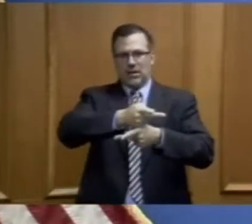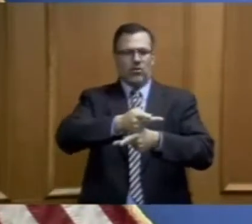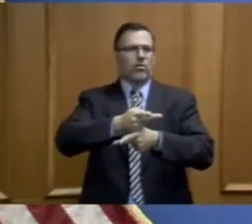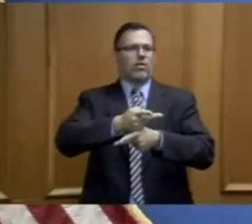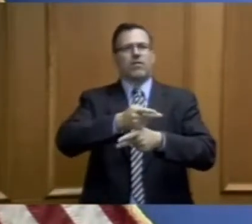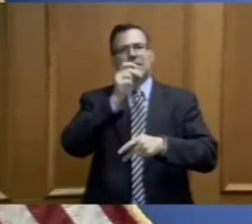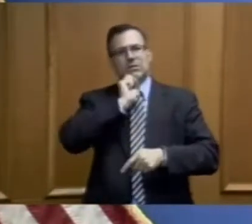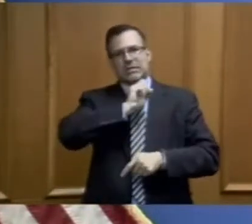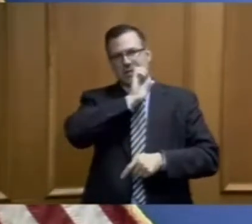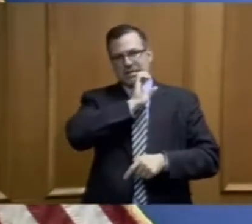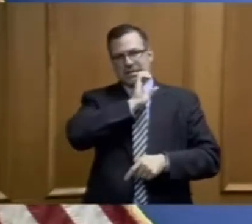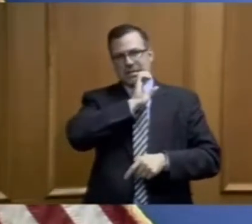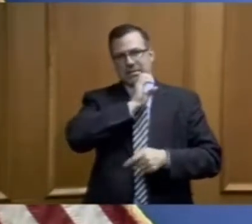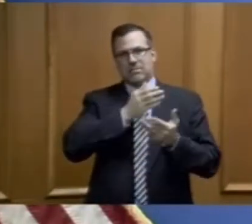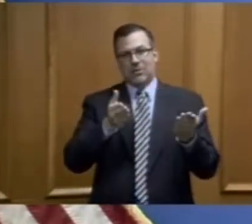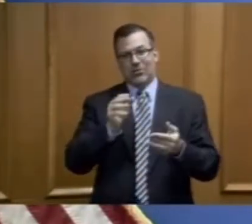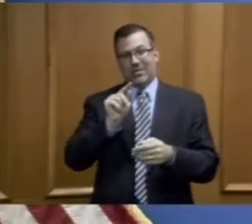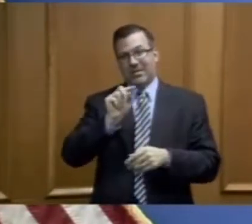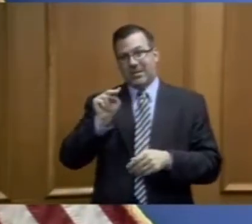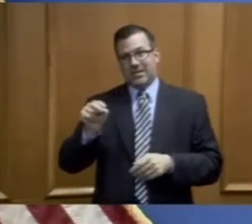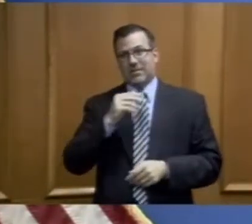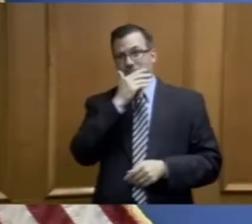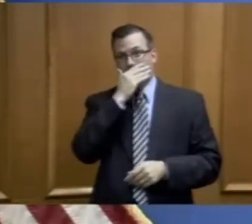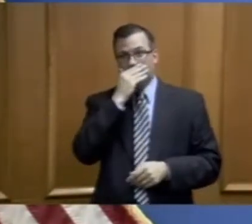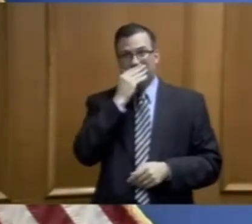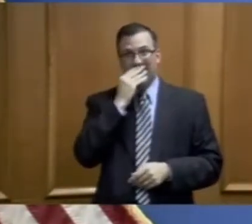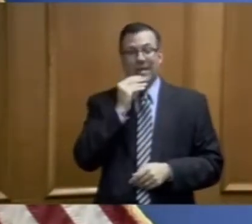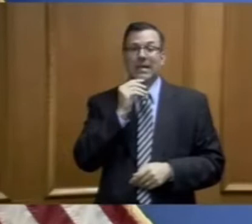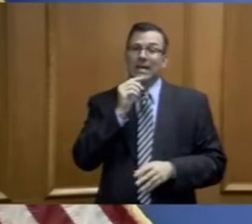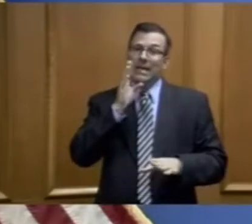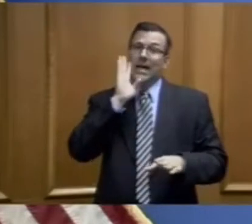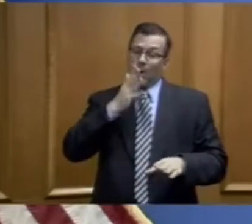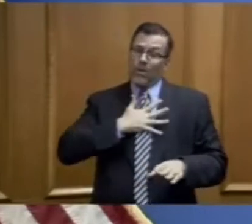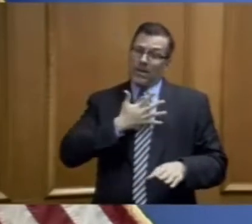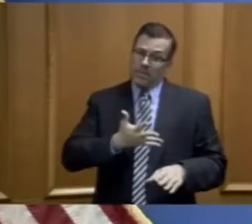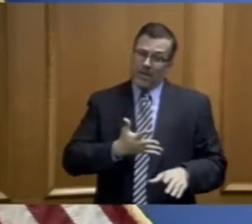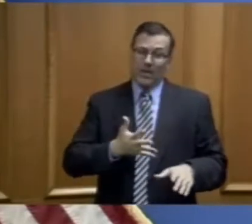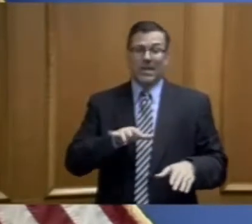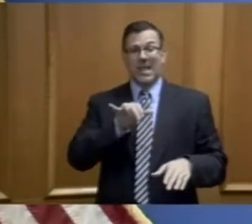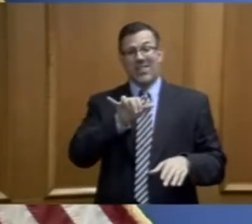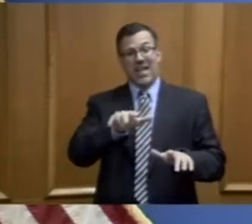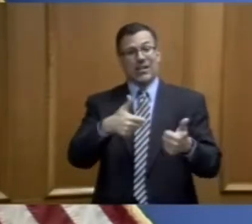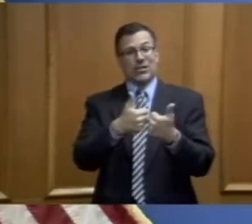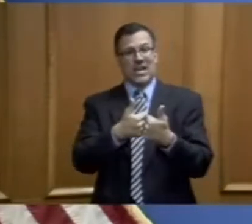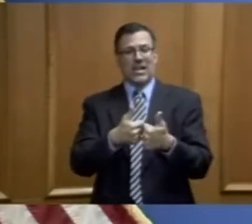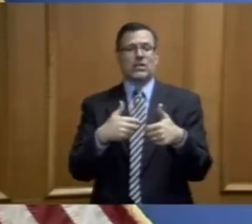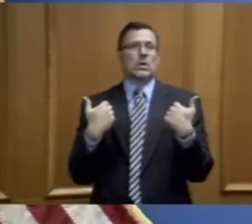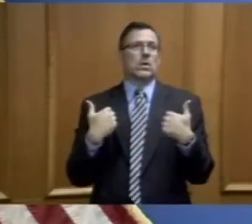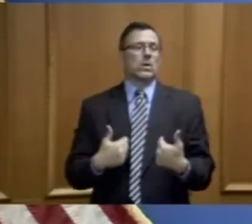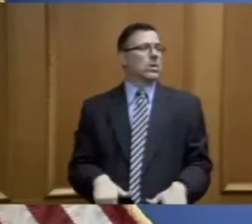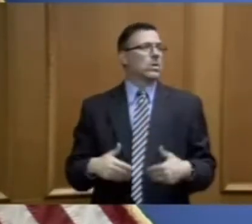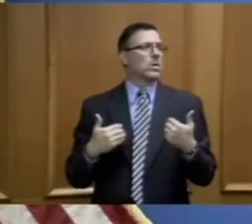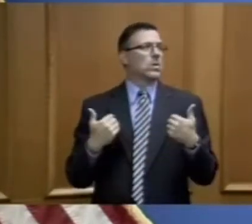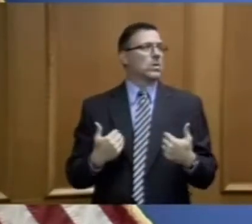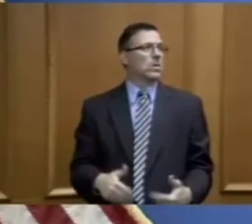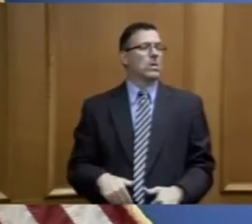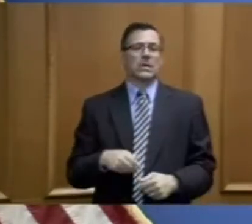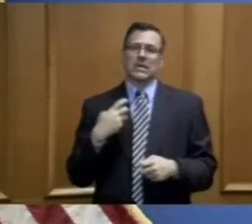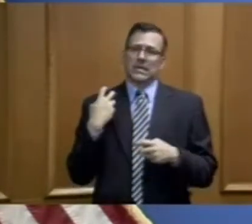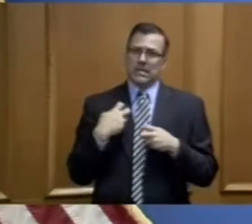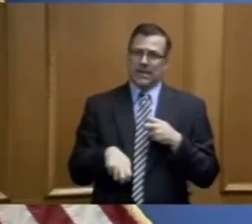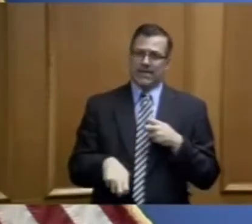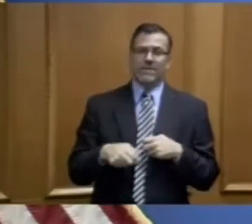Tennessee. I will admit it's a massive undertaking, and we've been working with the industry in order to get